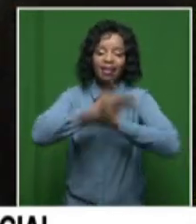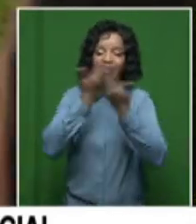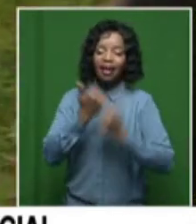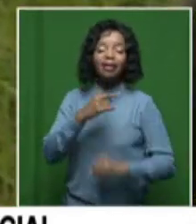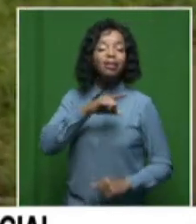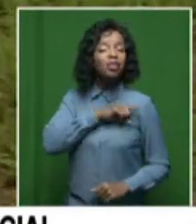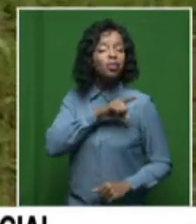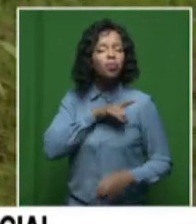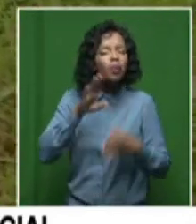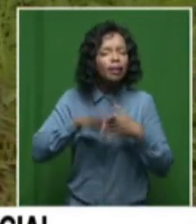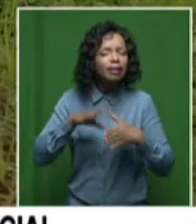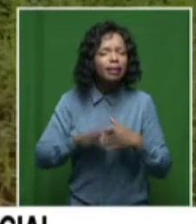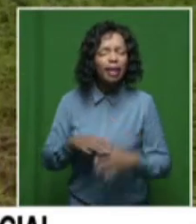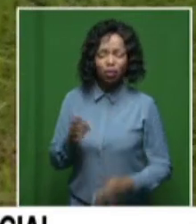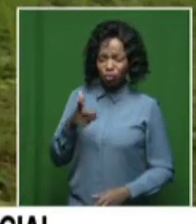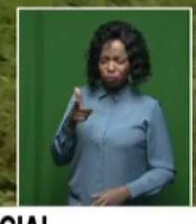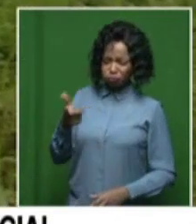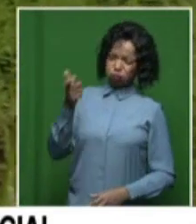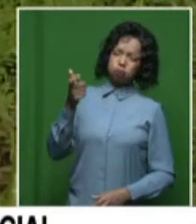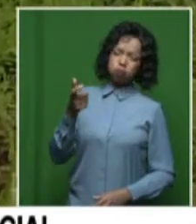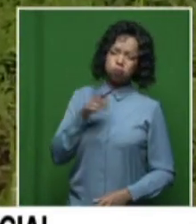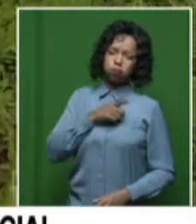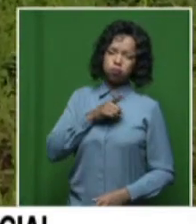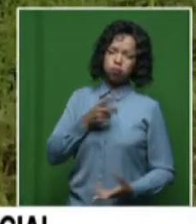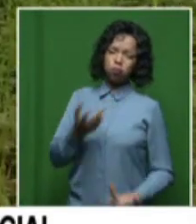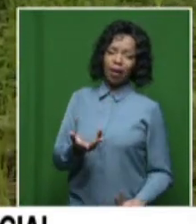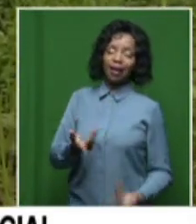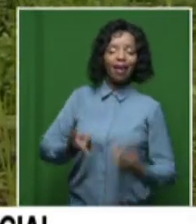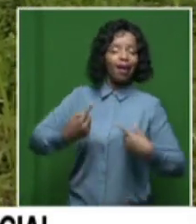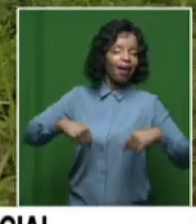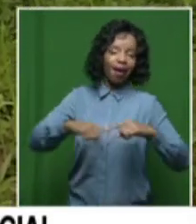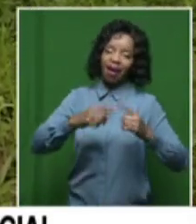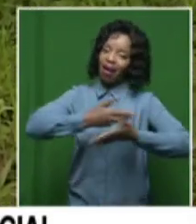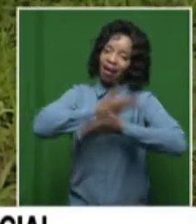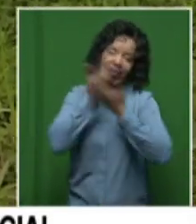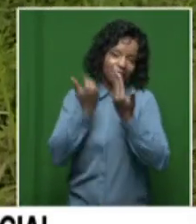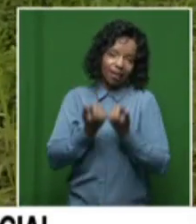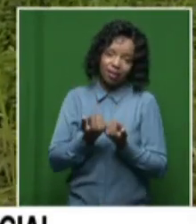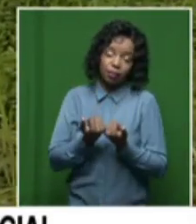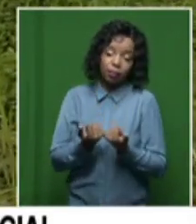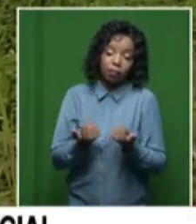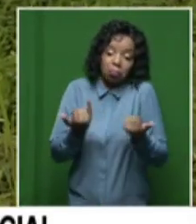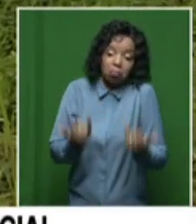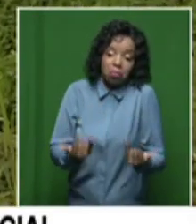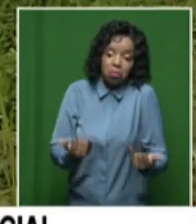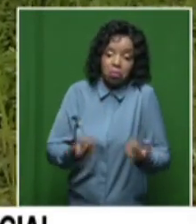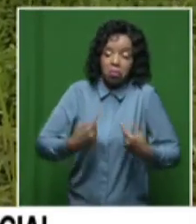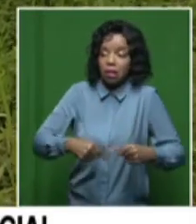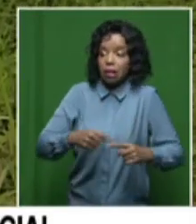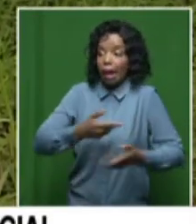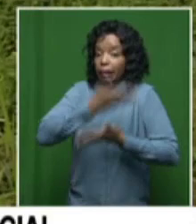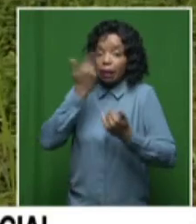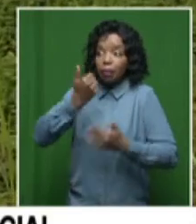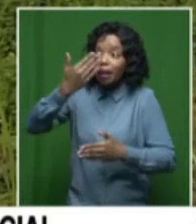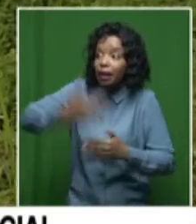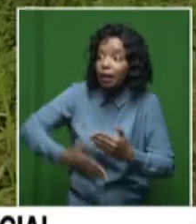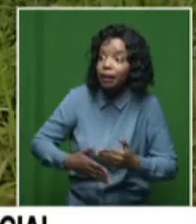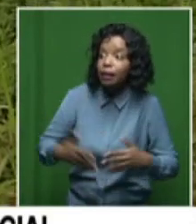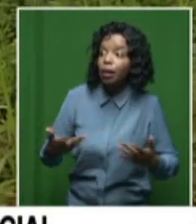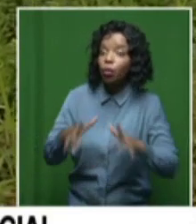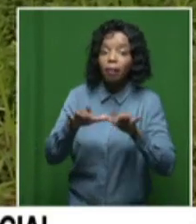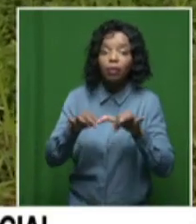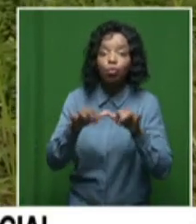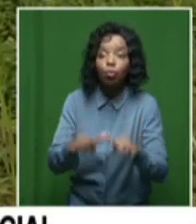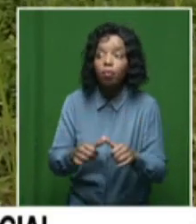ngayo. So nathi nje njengoba silapha asazi ukuthi mhlawumbe asazi noma sebeqedile noma mhlawumbe basazoqhubeka. So ukwesaba